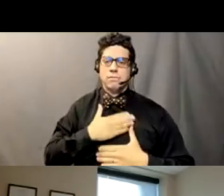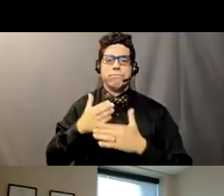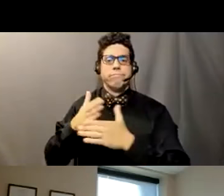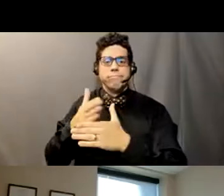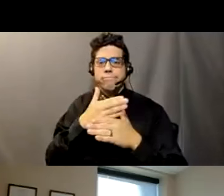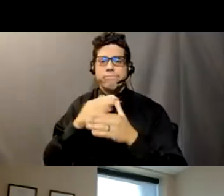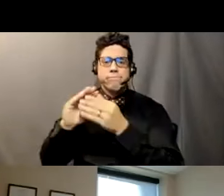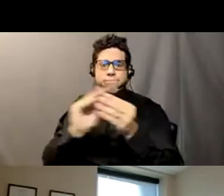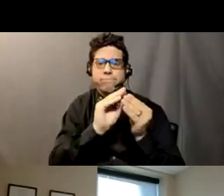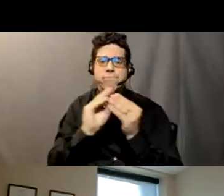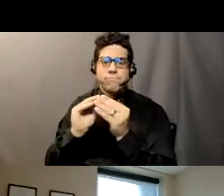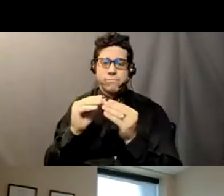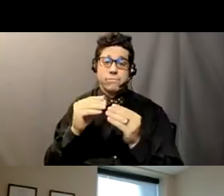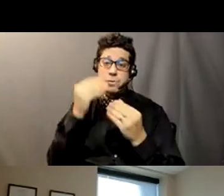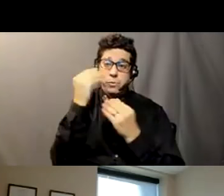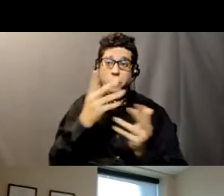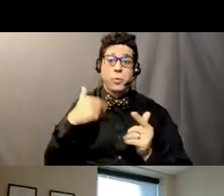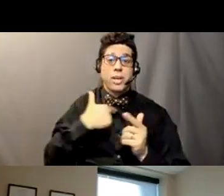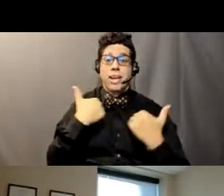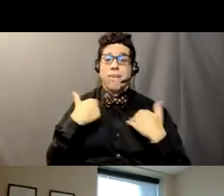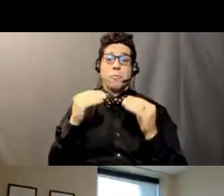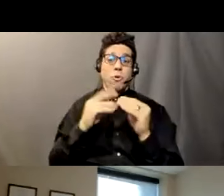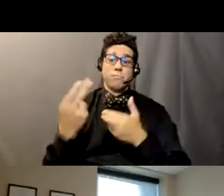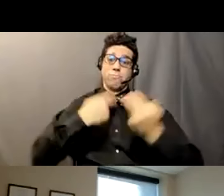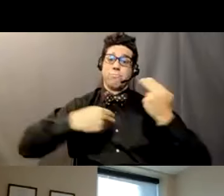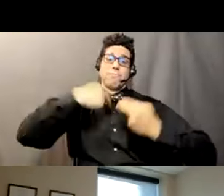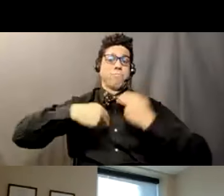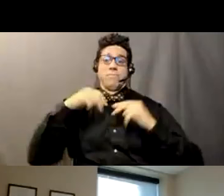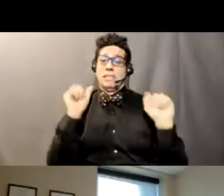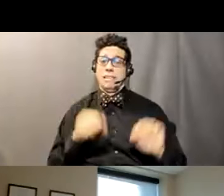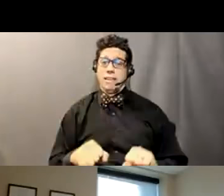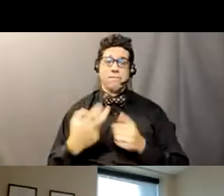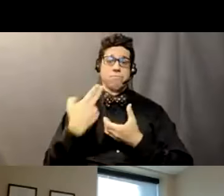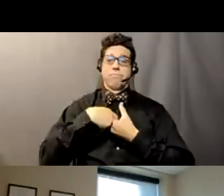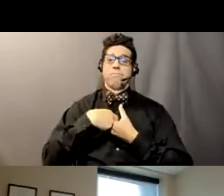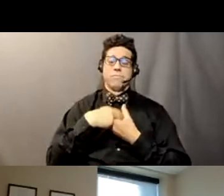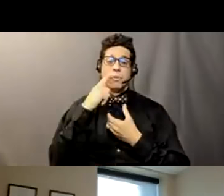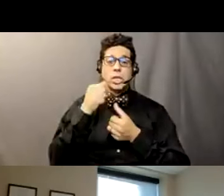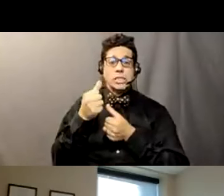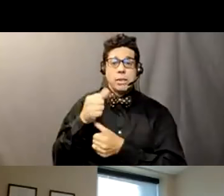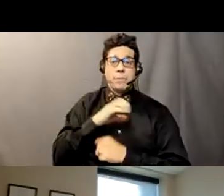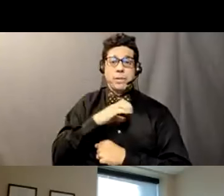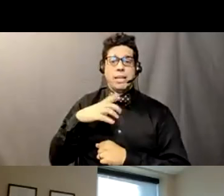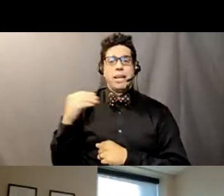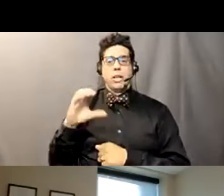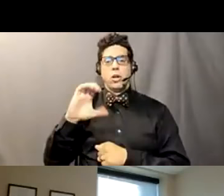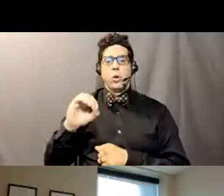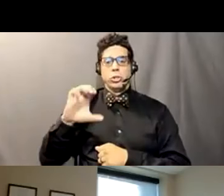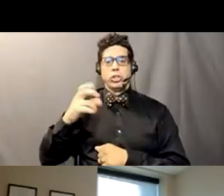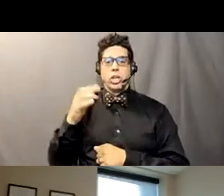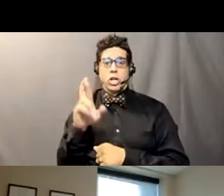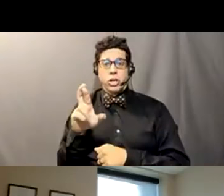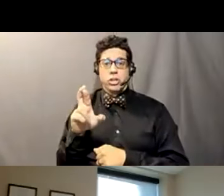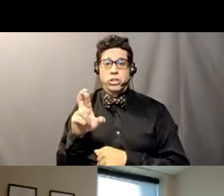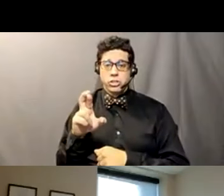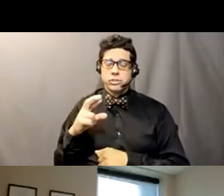and let them know that we've got plenty of space to add folks onto subcommittee as well as co-chair space. And we just are